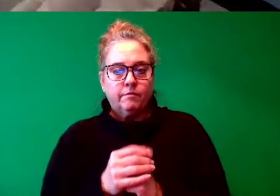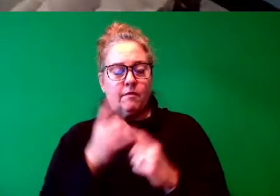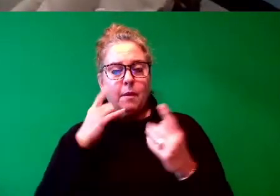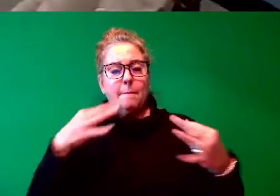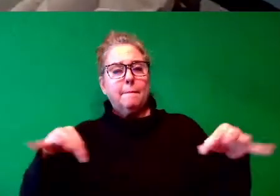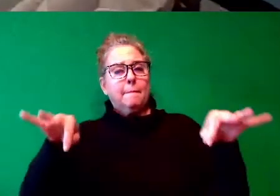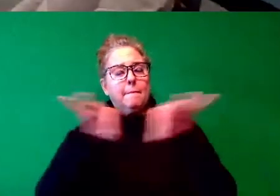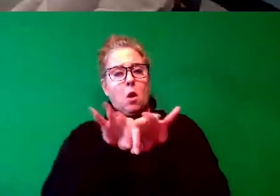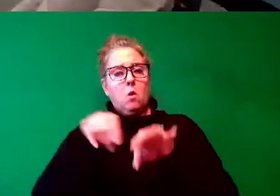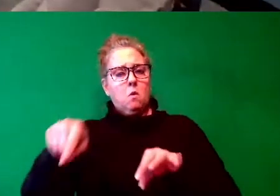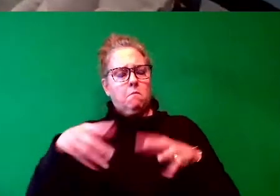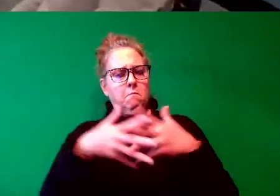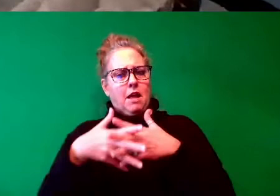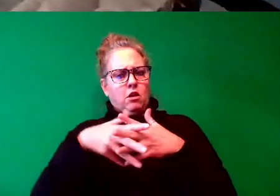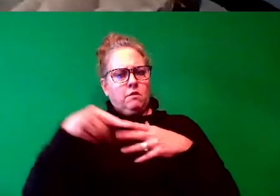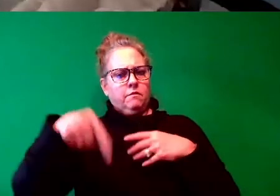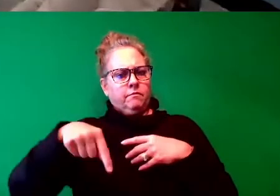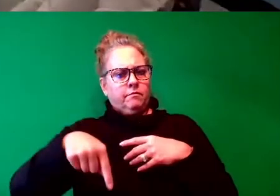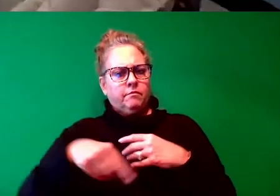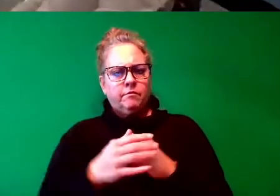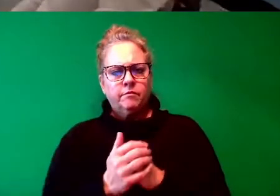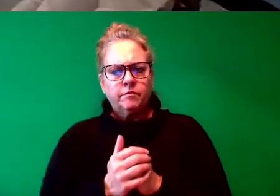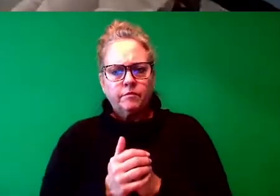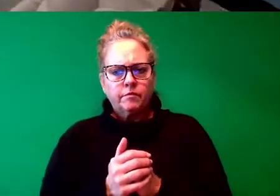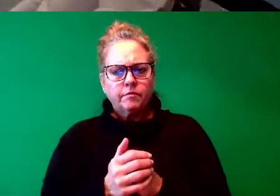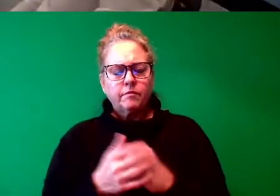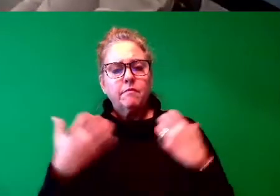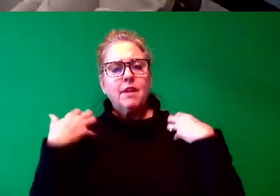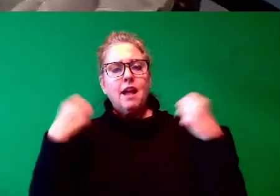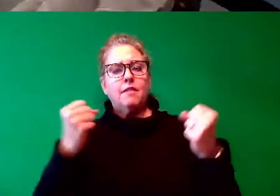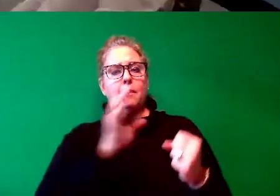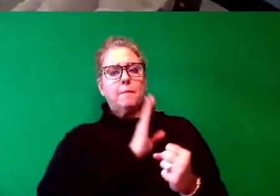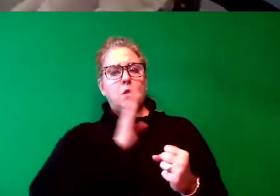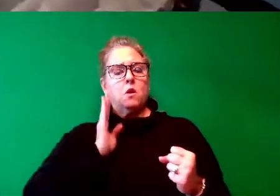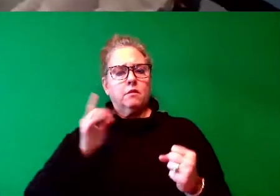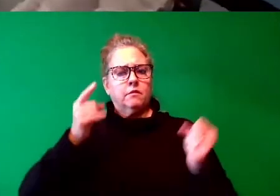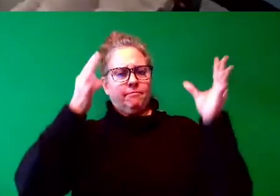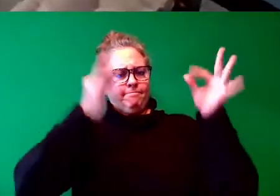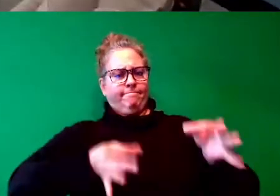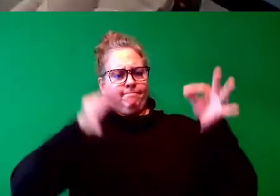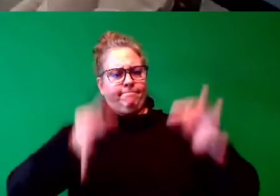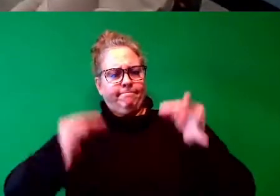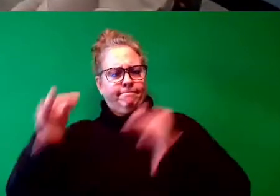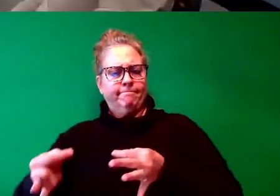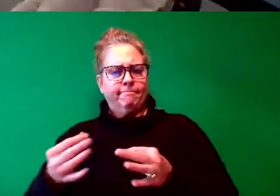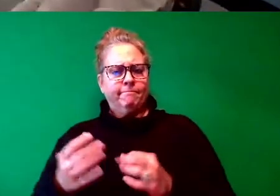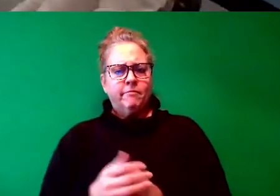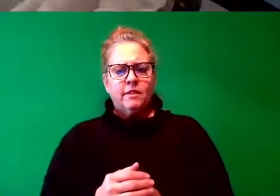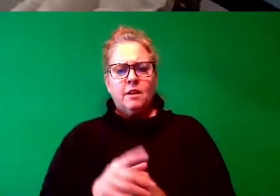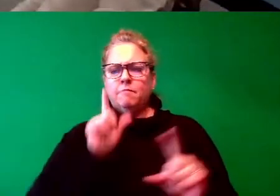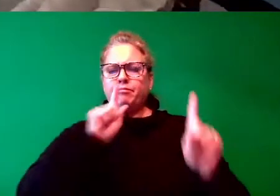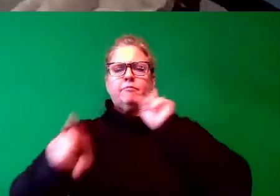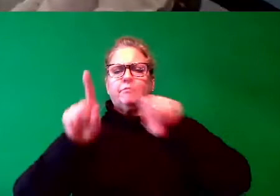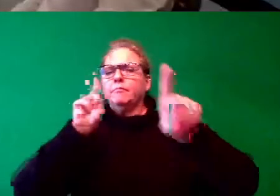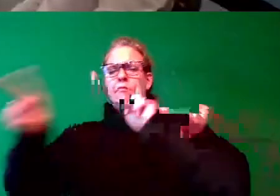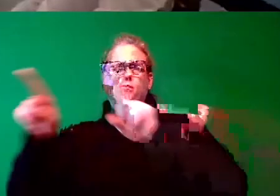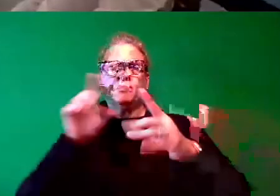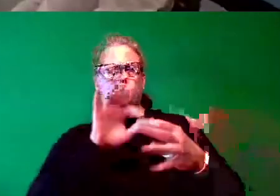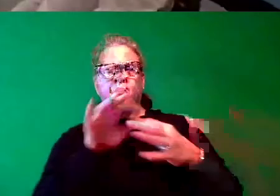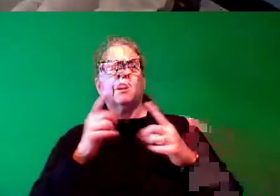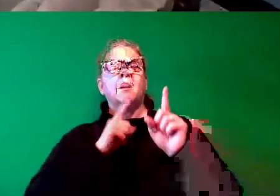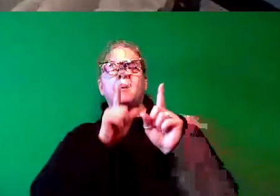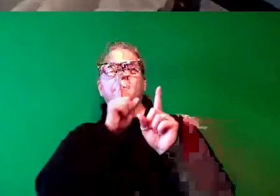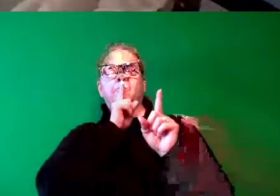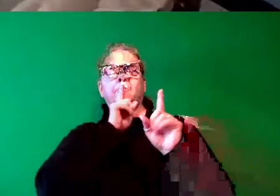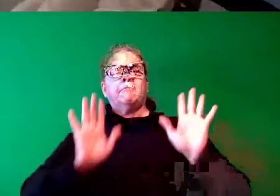boards to issue diktats and tell people what to do. That we elect elected officials,